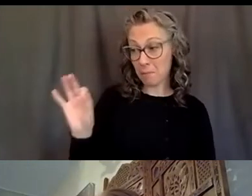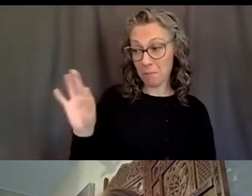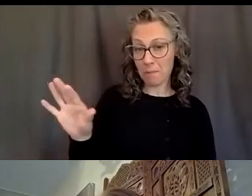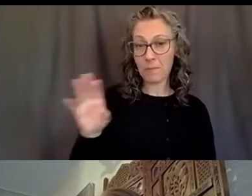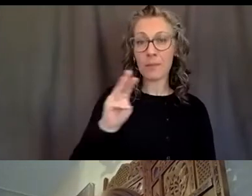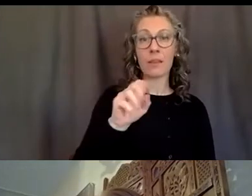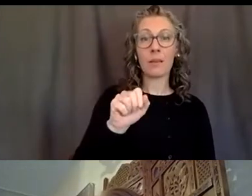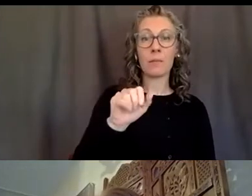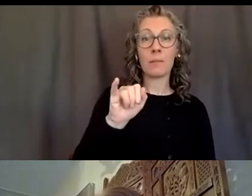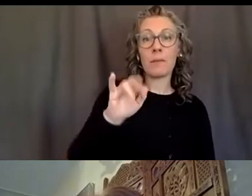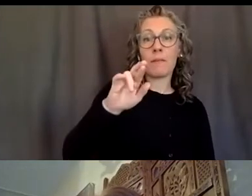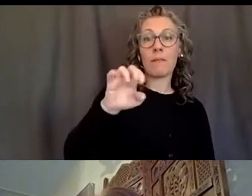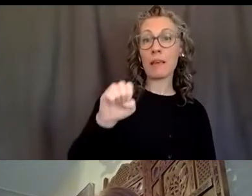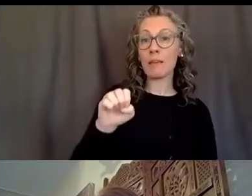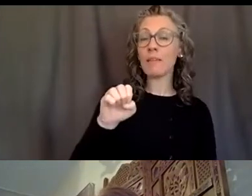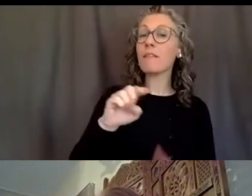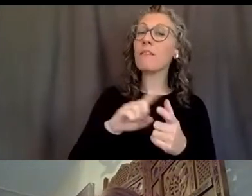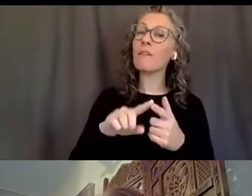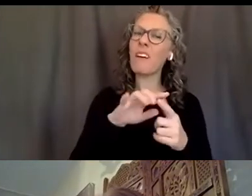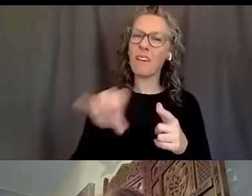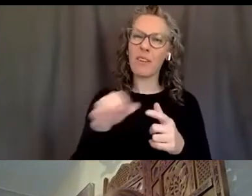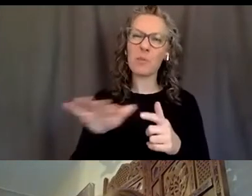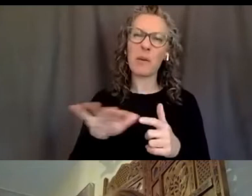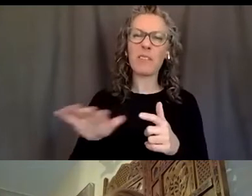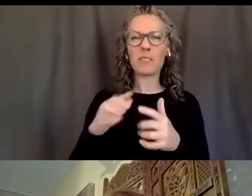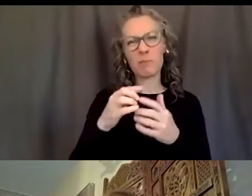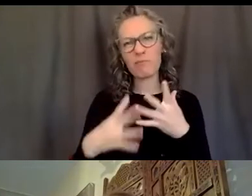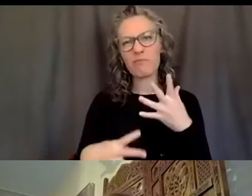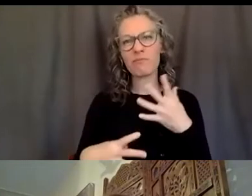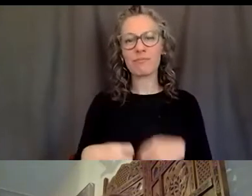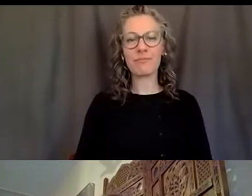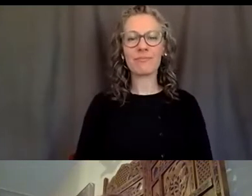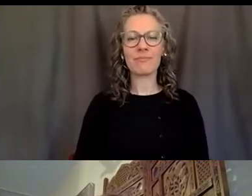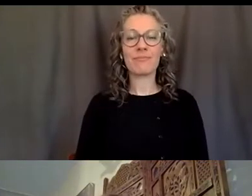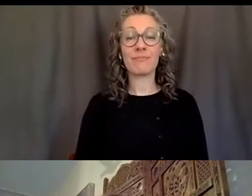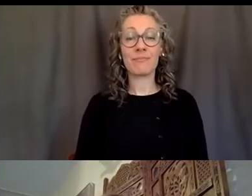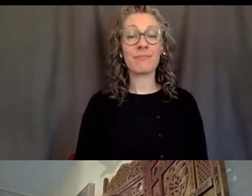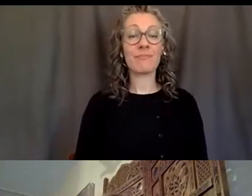M-A-I-R-E, among other ways too. Yeah.